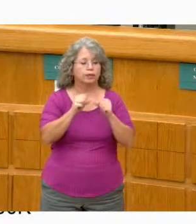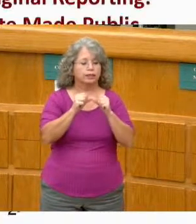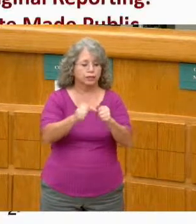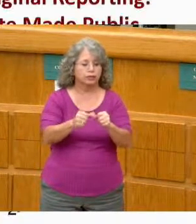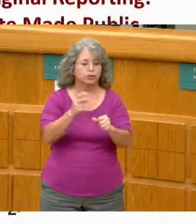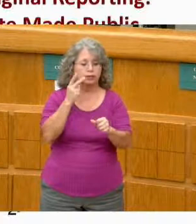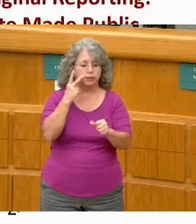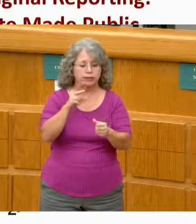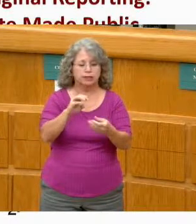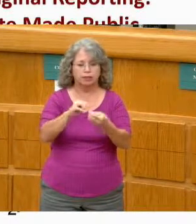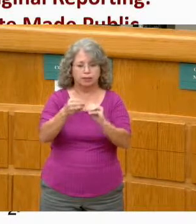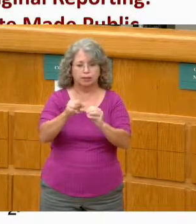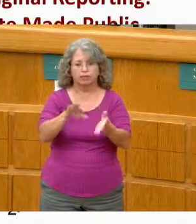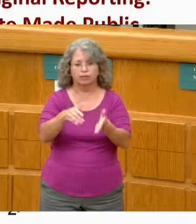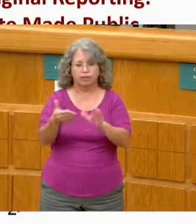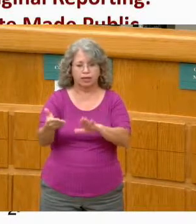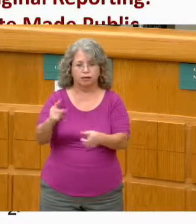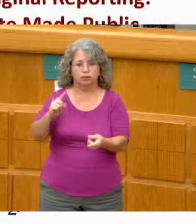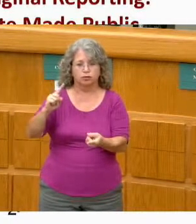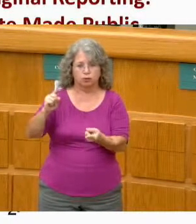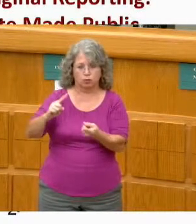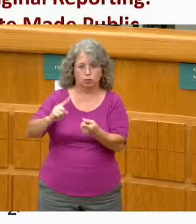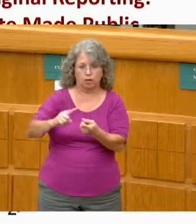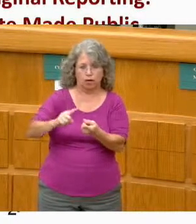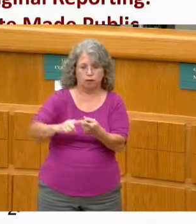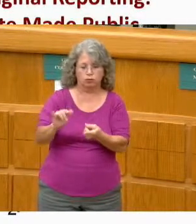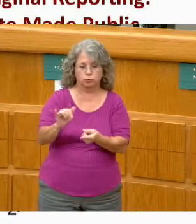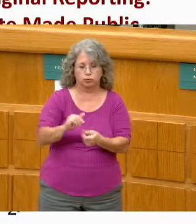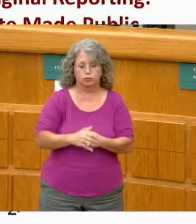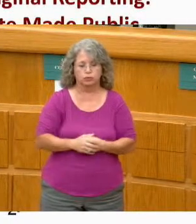we'll continue to see these fatalities decline.